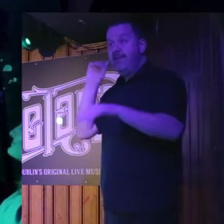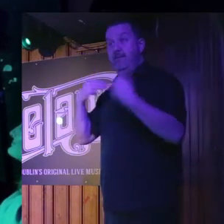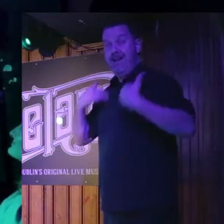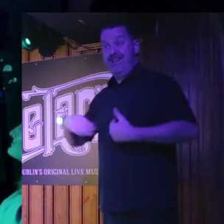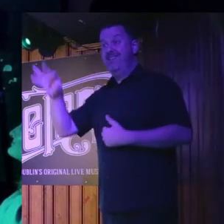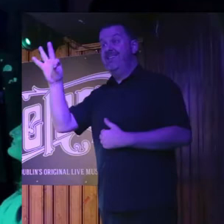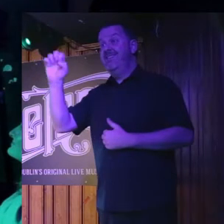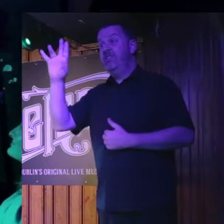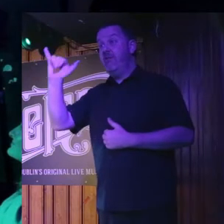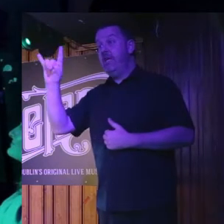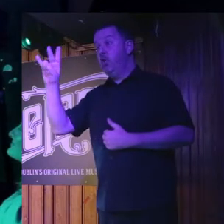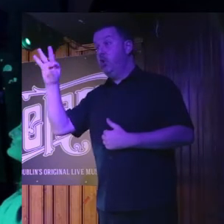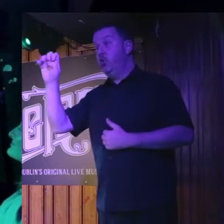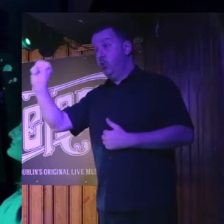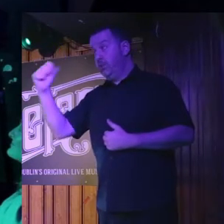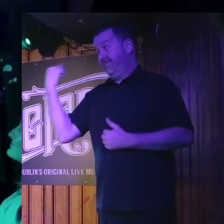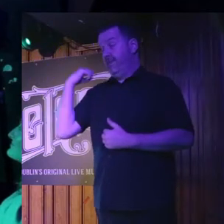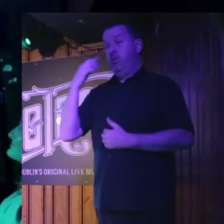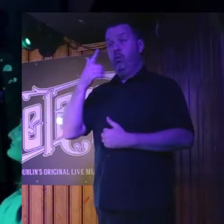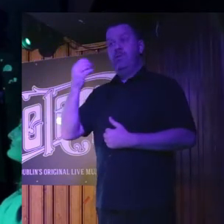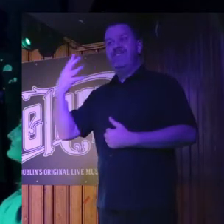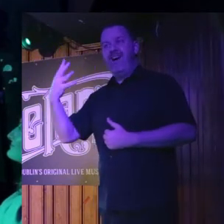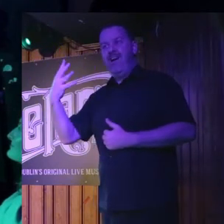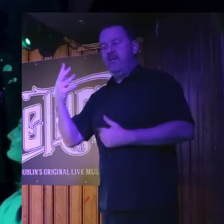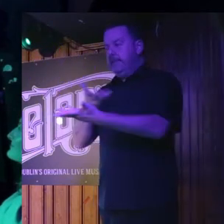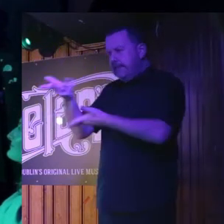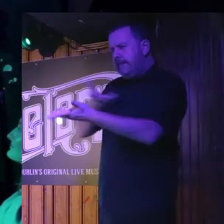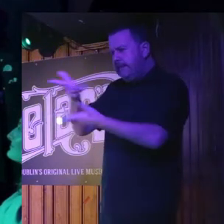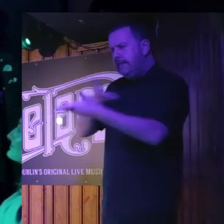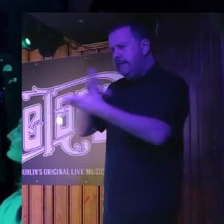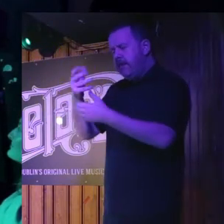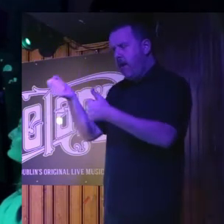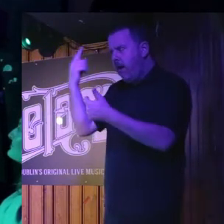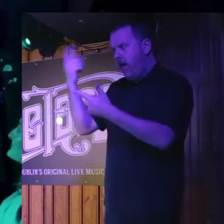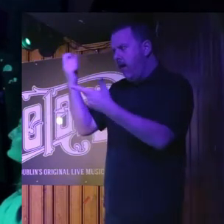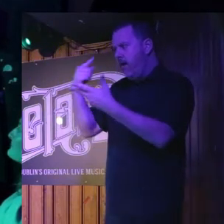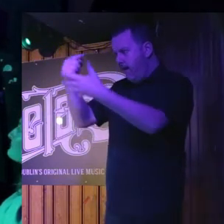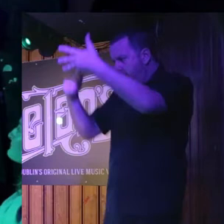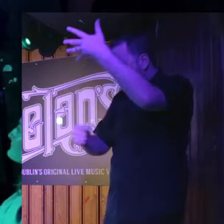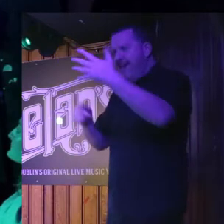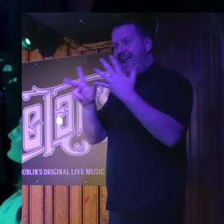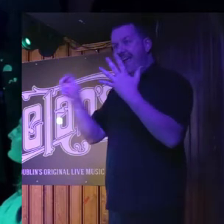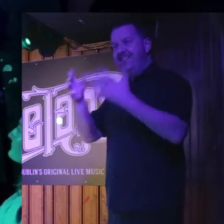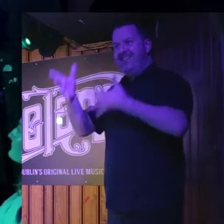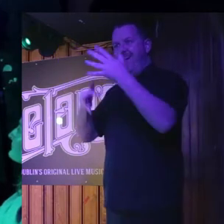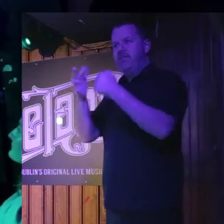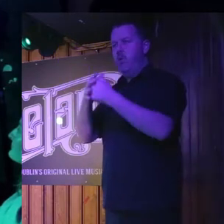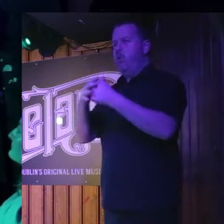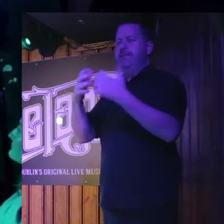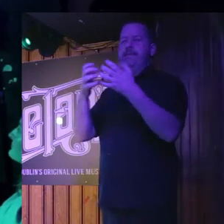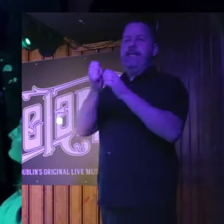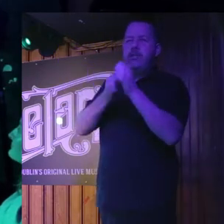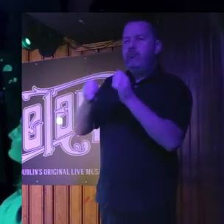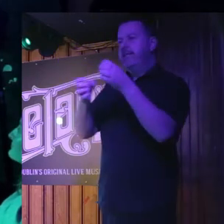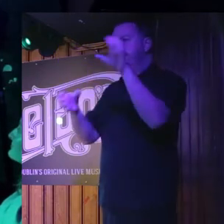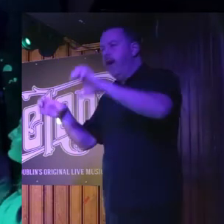they started in 2005 coming up with signs for technical terms. So they developed 80 signs that first year in British Sign Language